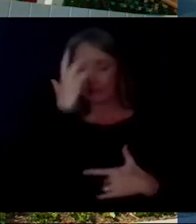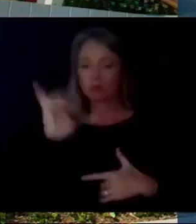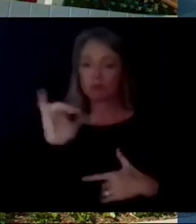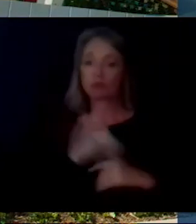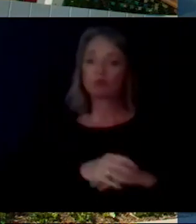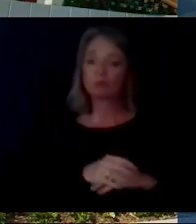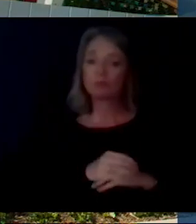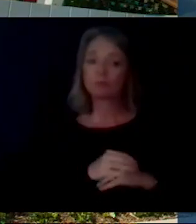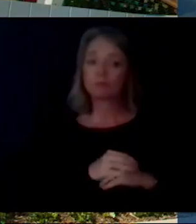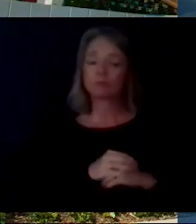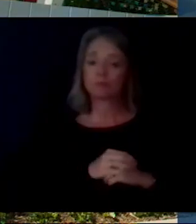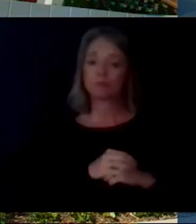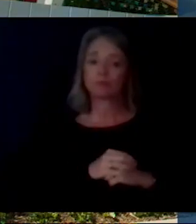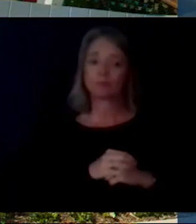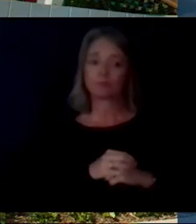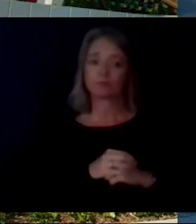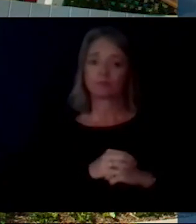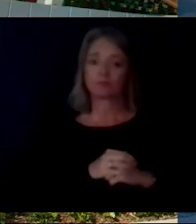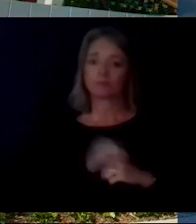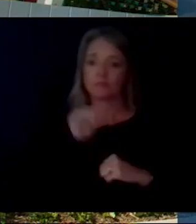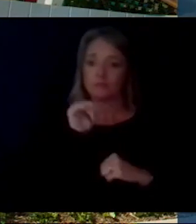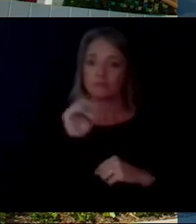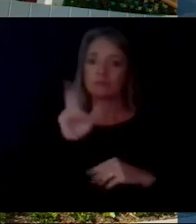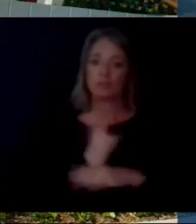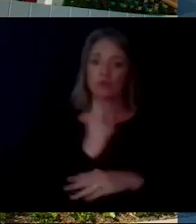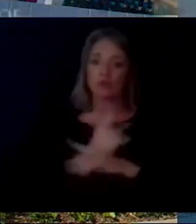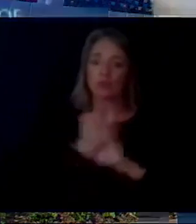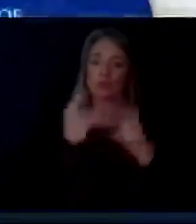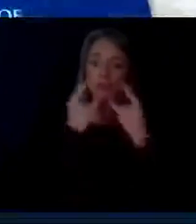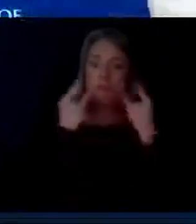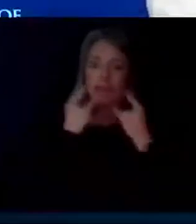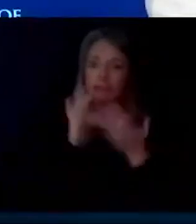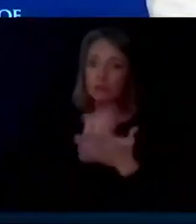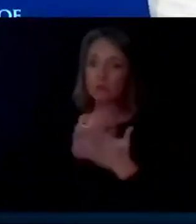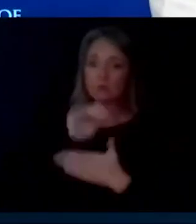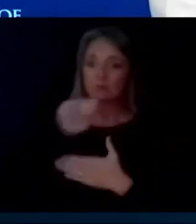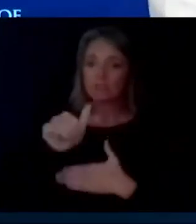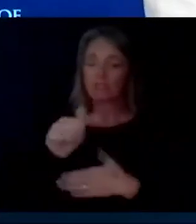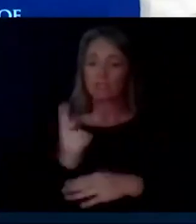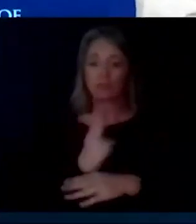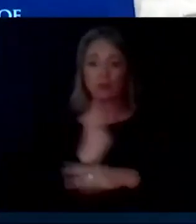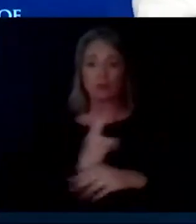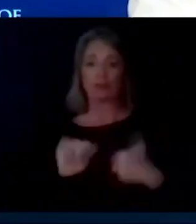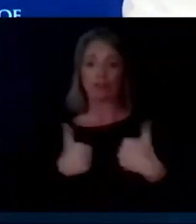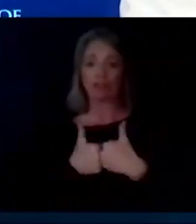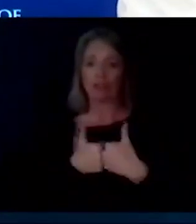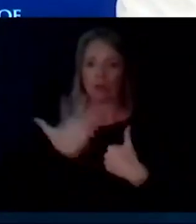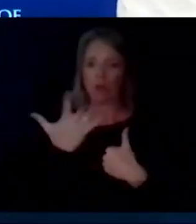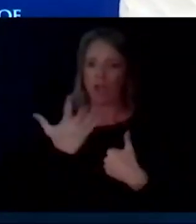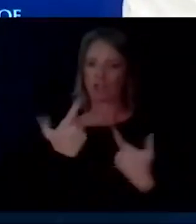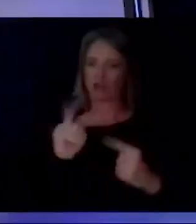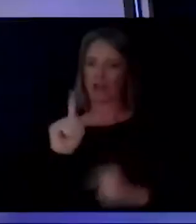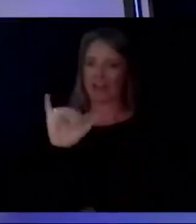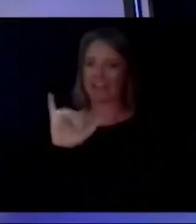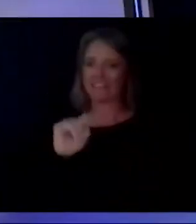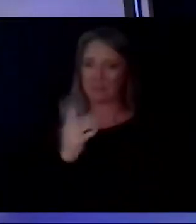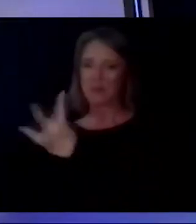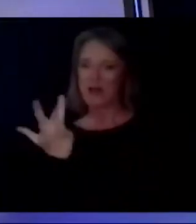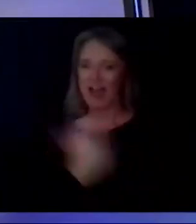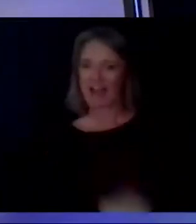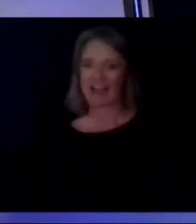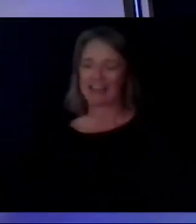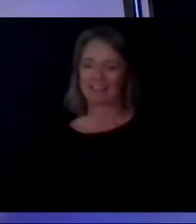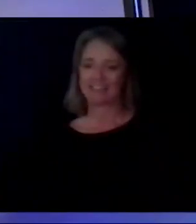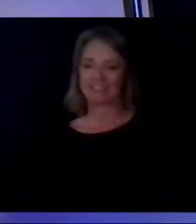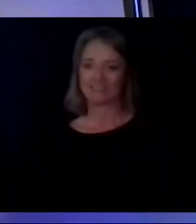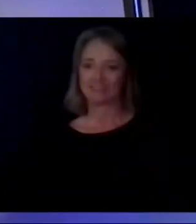have children in masks at school, kind of like taking the milk crate challenge. Why would you really try and do that? And all of that makes our emergency